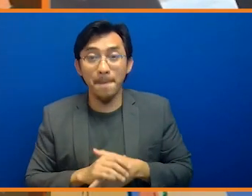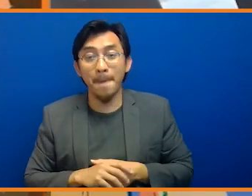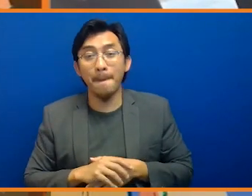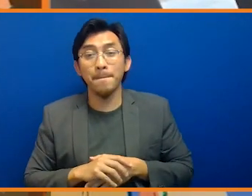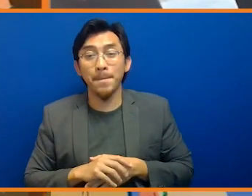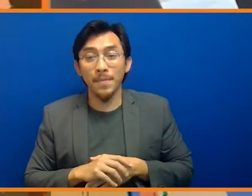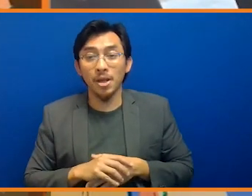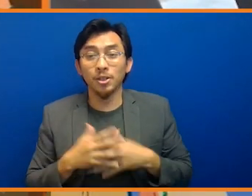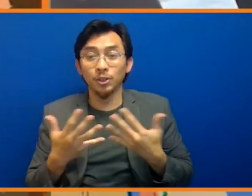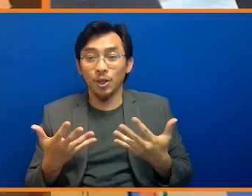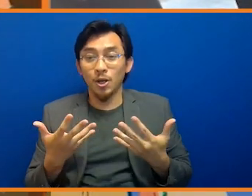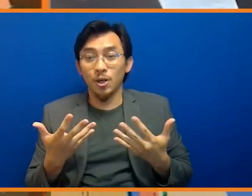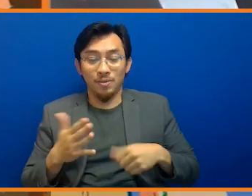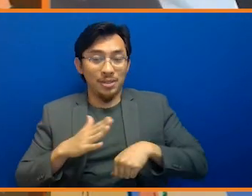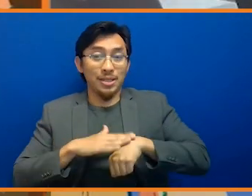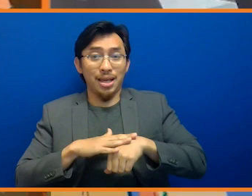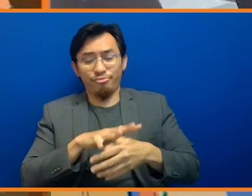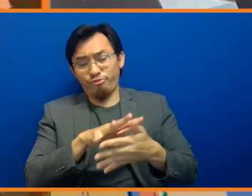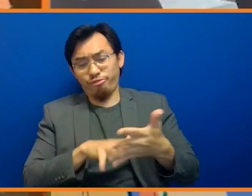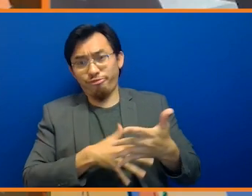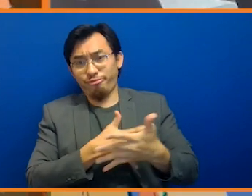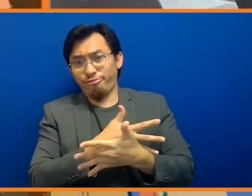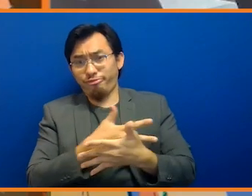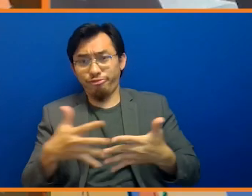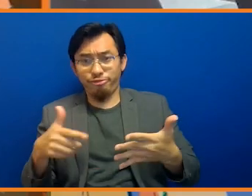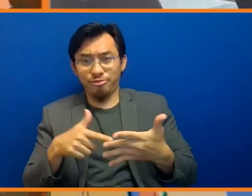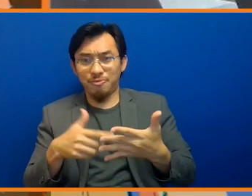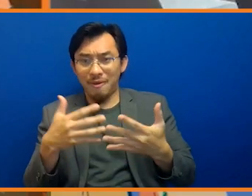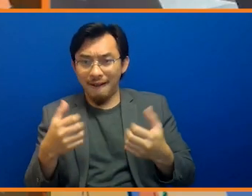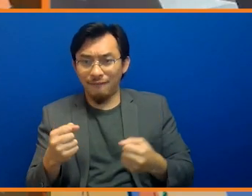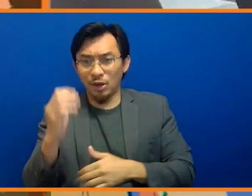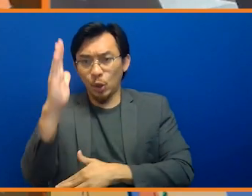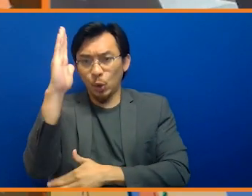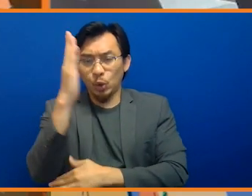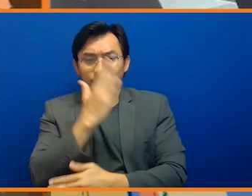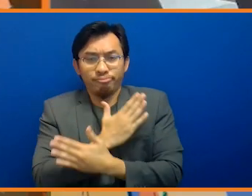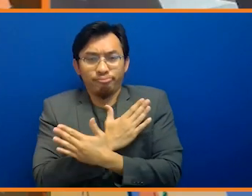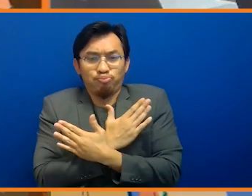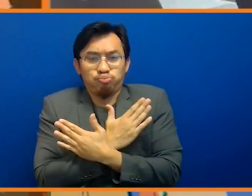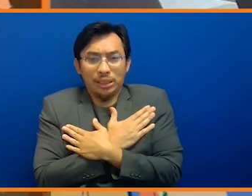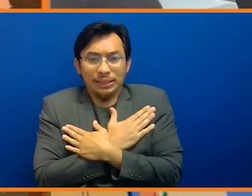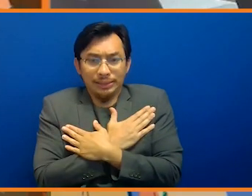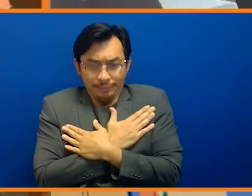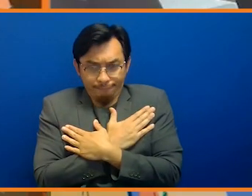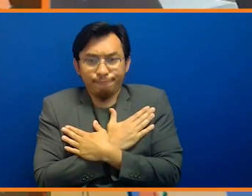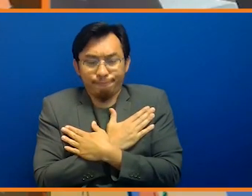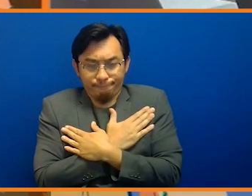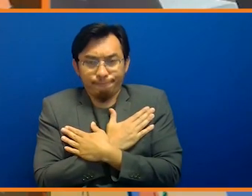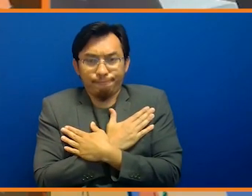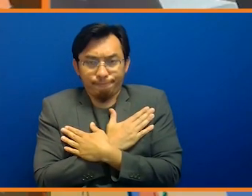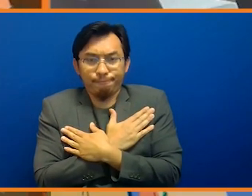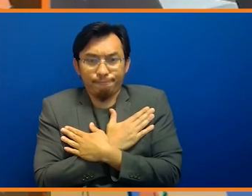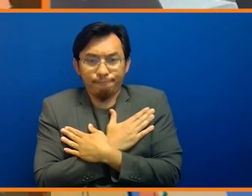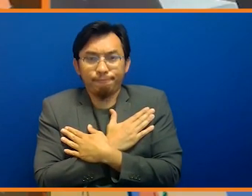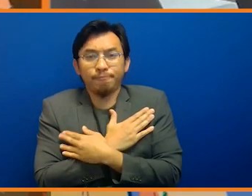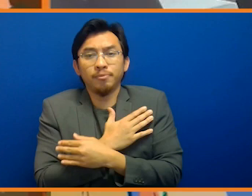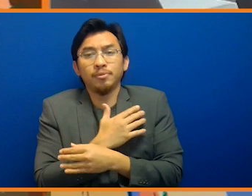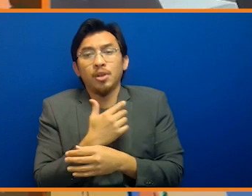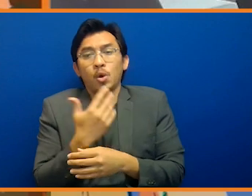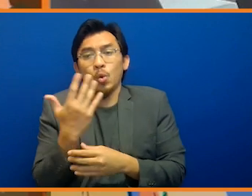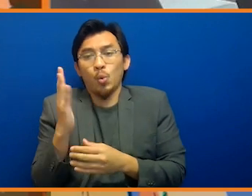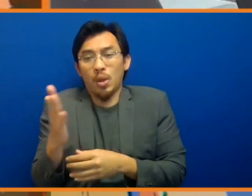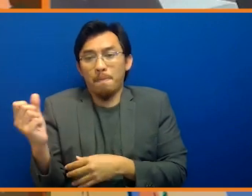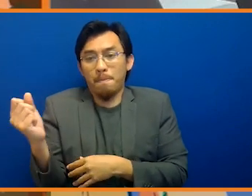today. So we are on the schedule. We are having the noon break, and we